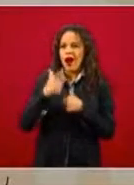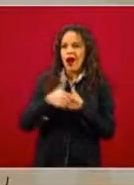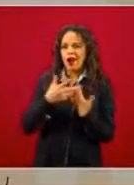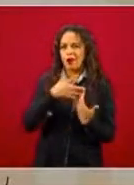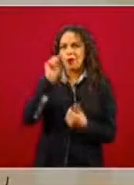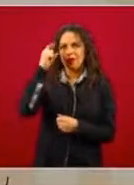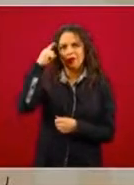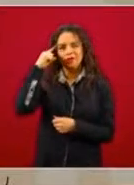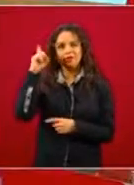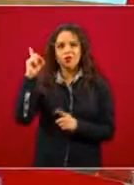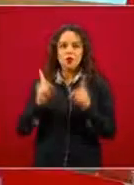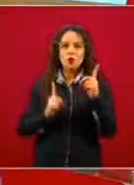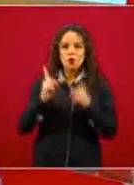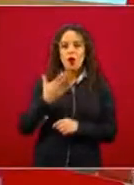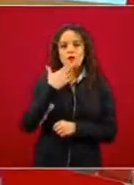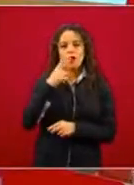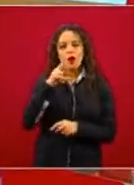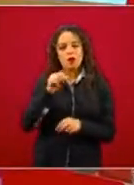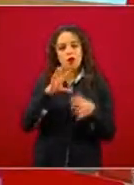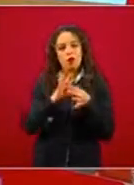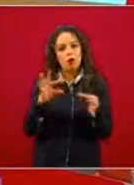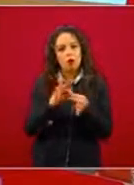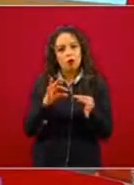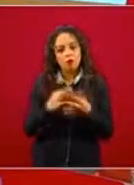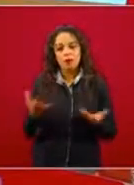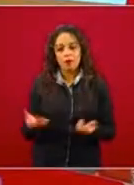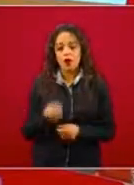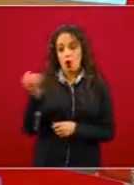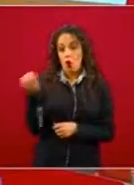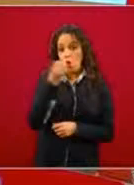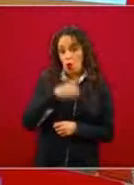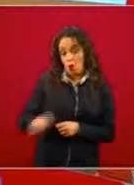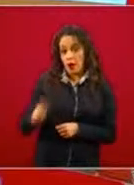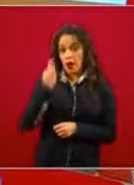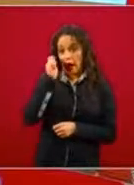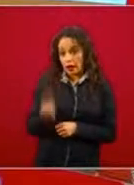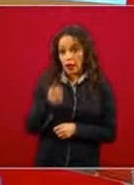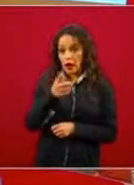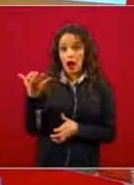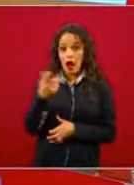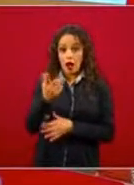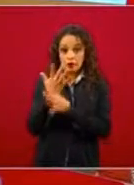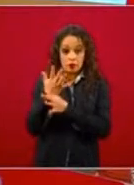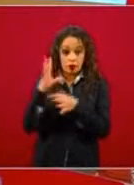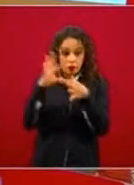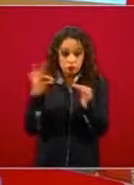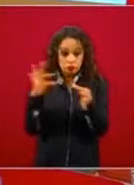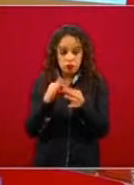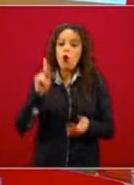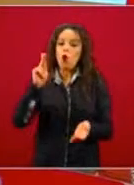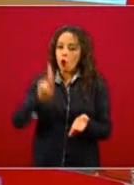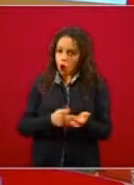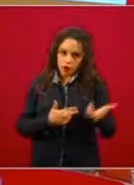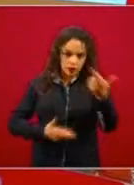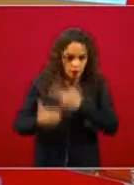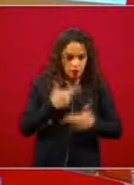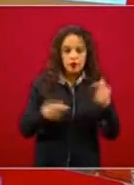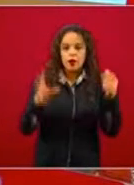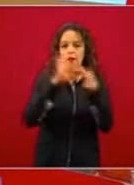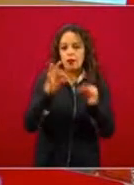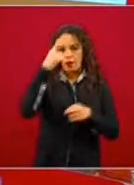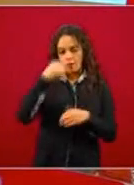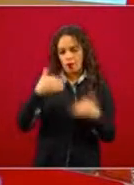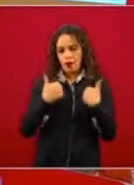them, there's something that might not have been touched on or it's not fully explained. Whoever is the main speaker